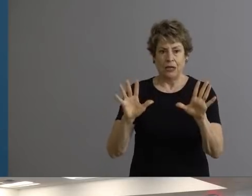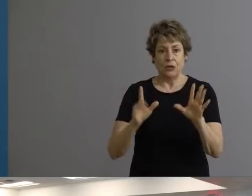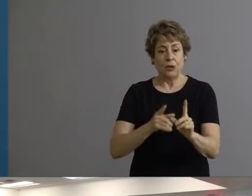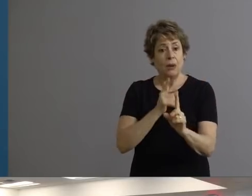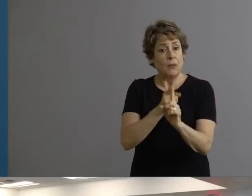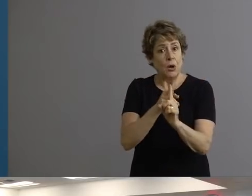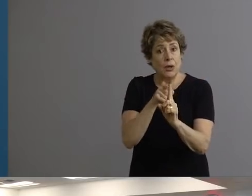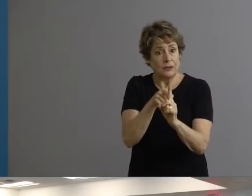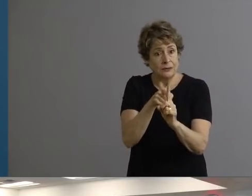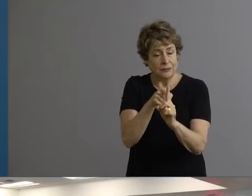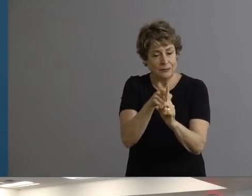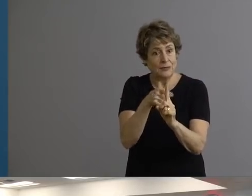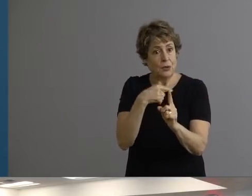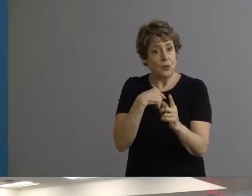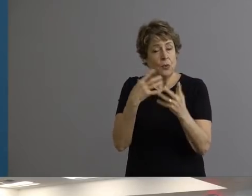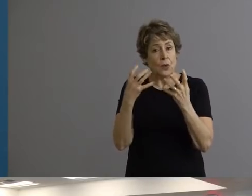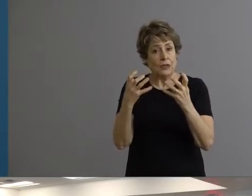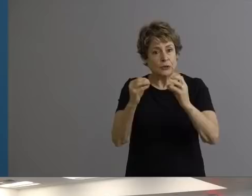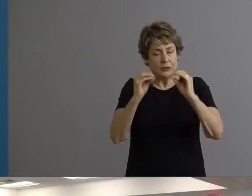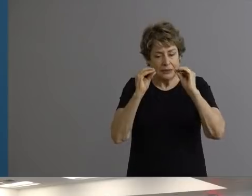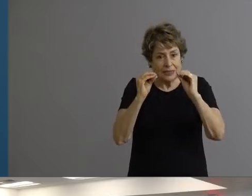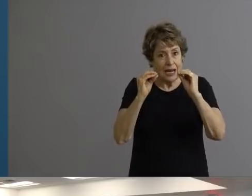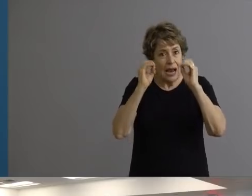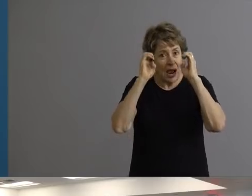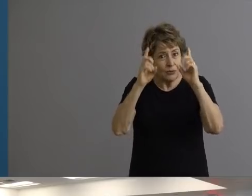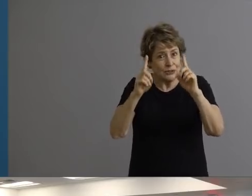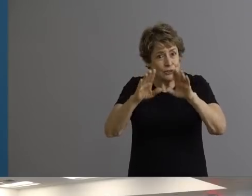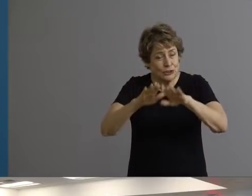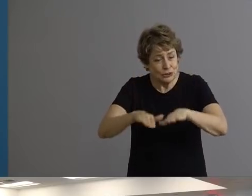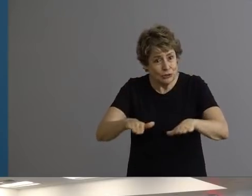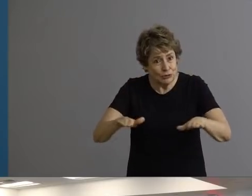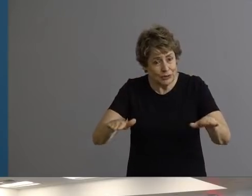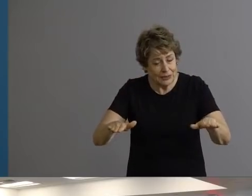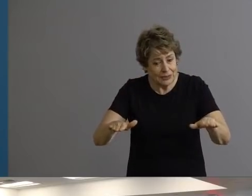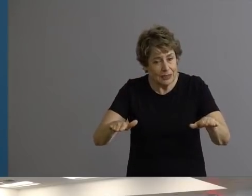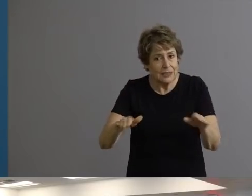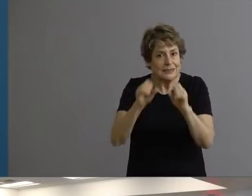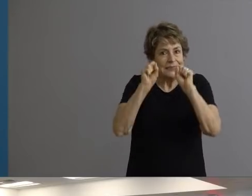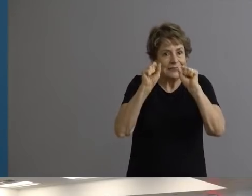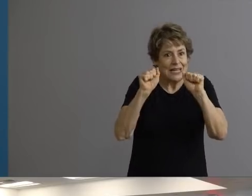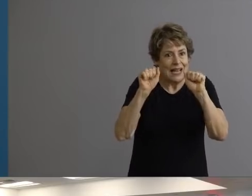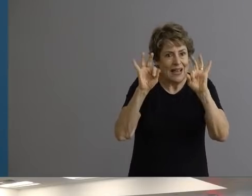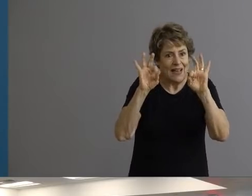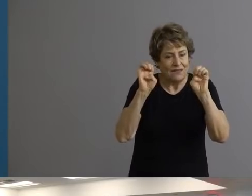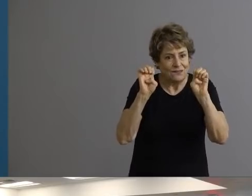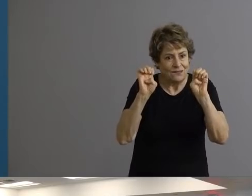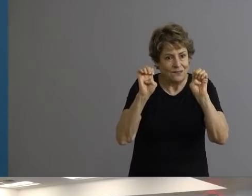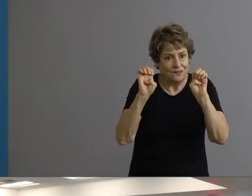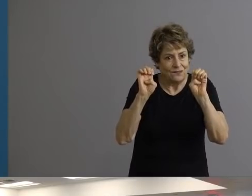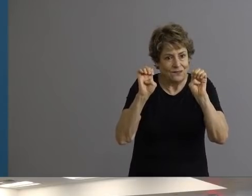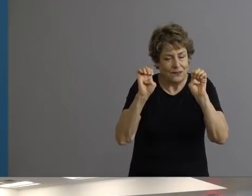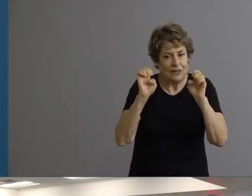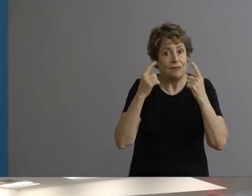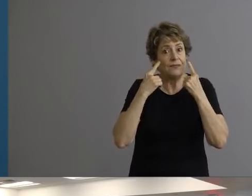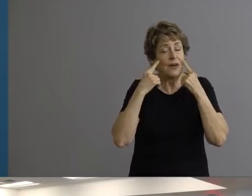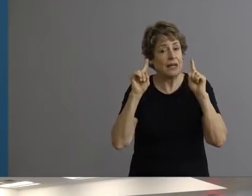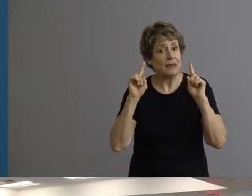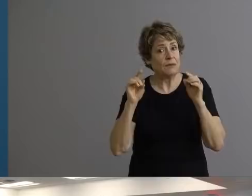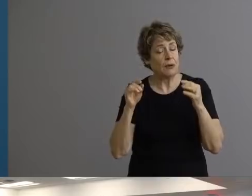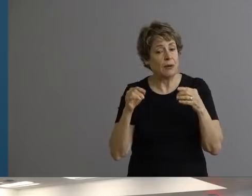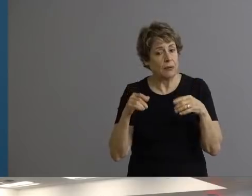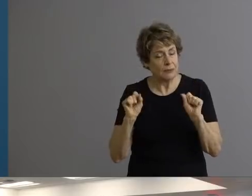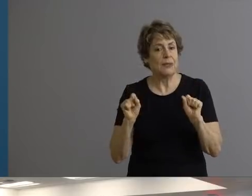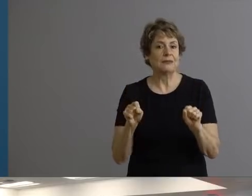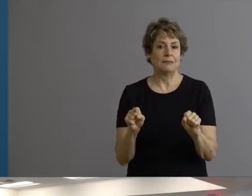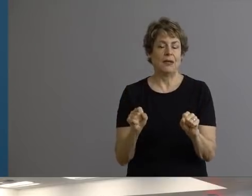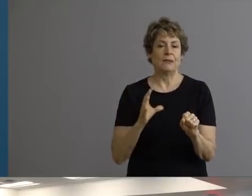effective way possible. And I'm going to work with school leaders and parents to accomplish that. So should parents prepare to have their